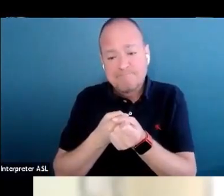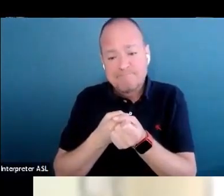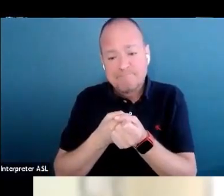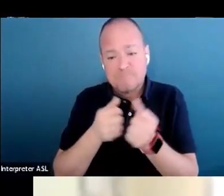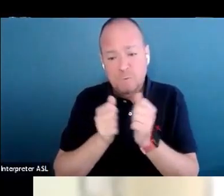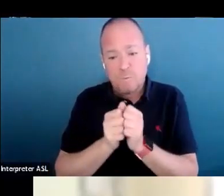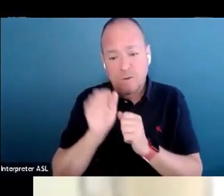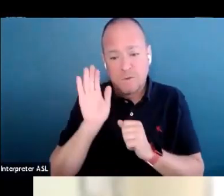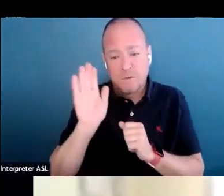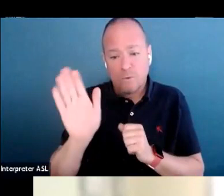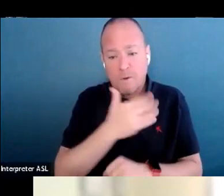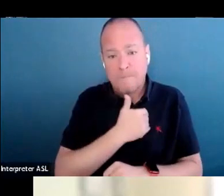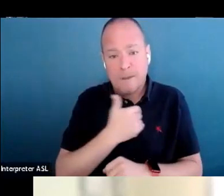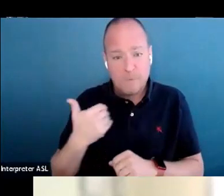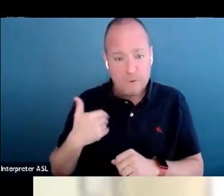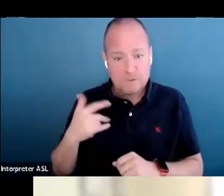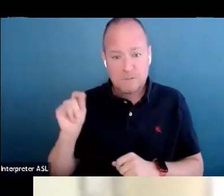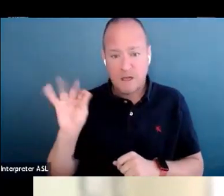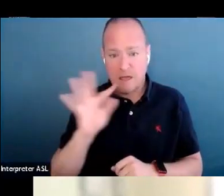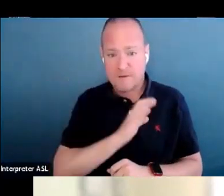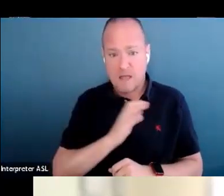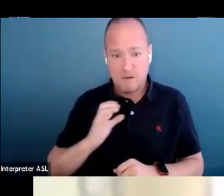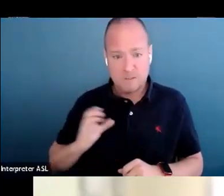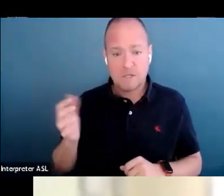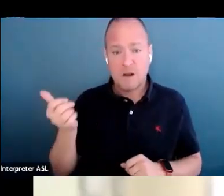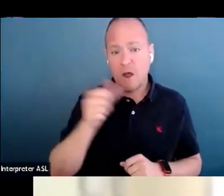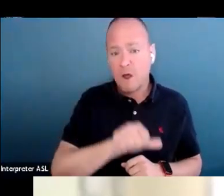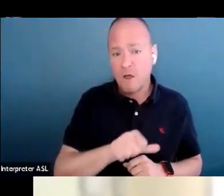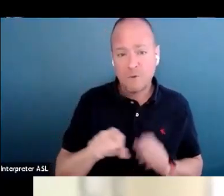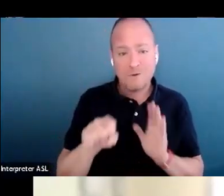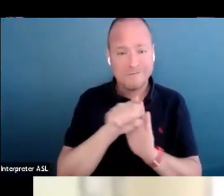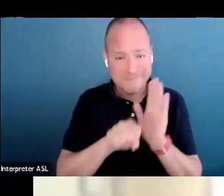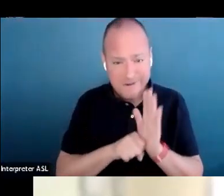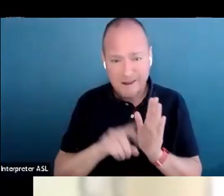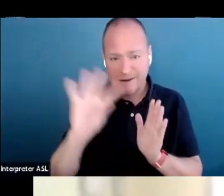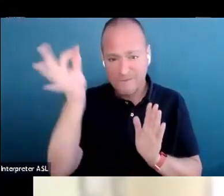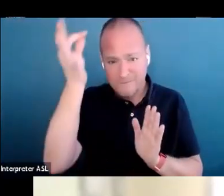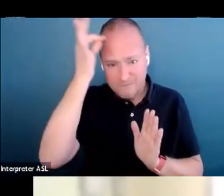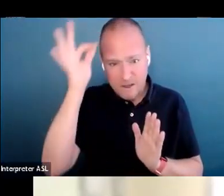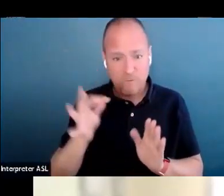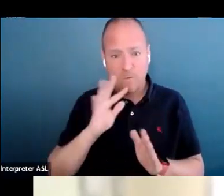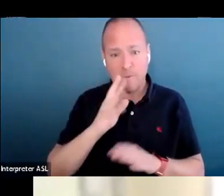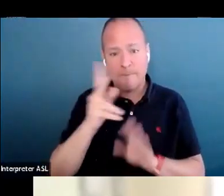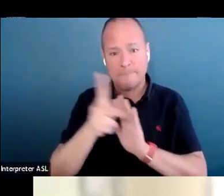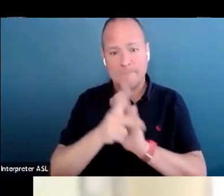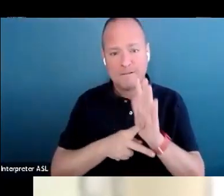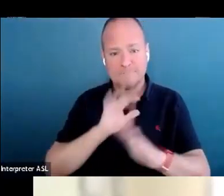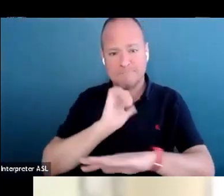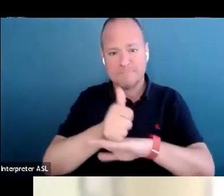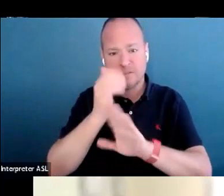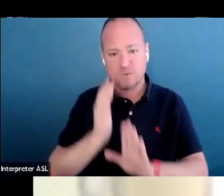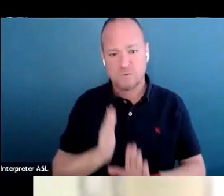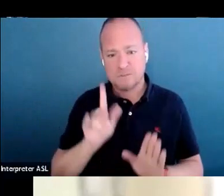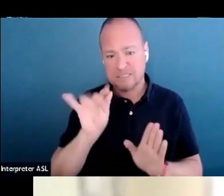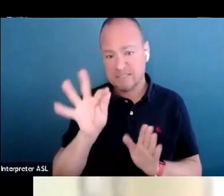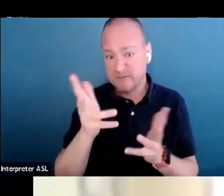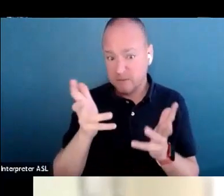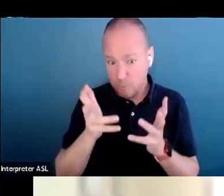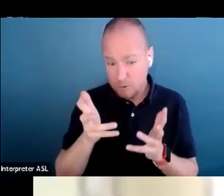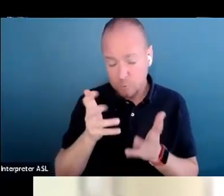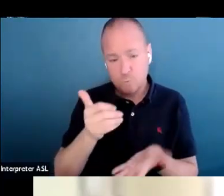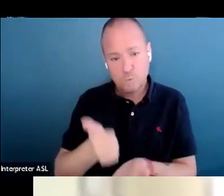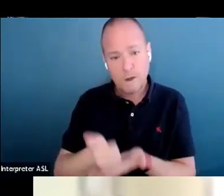with your members of Congress or other state and federal policymakers, if you are interested in doing so, to help